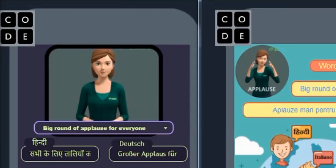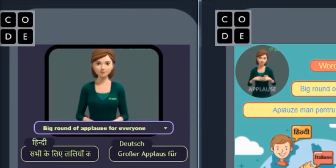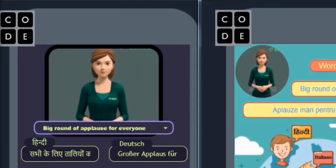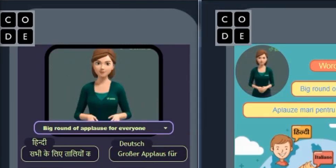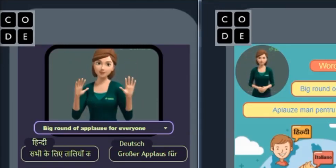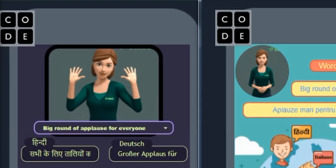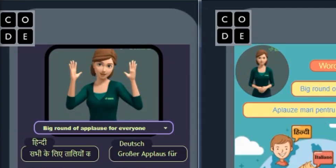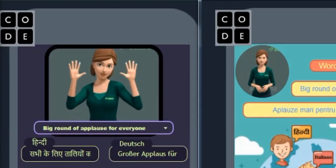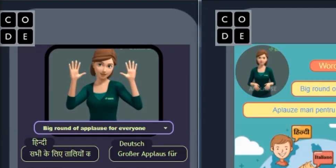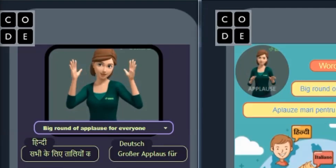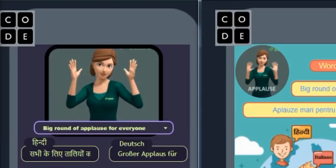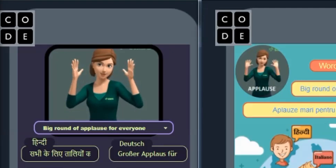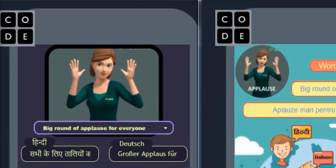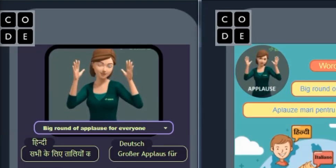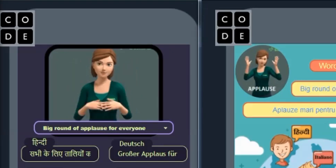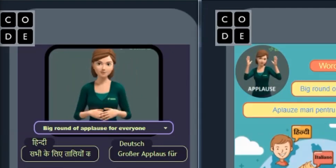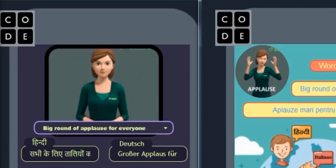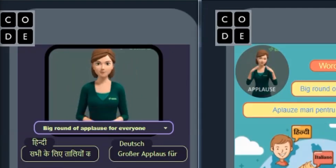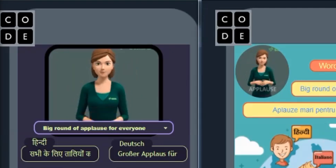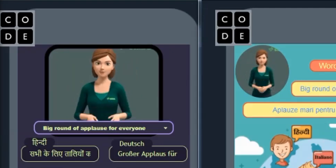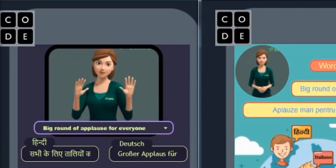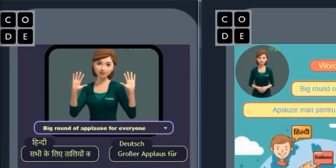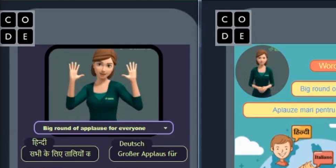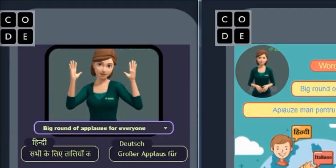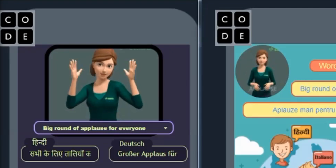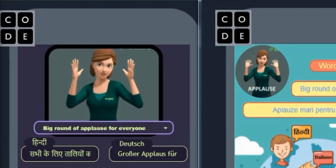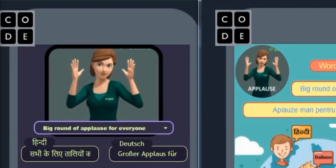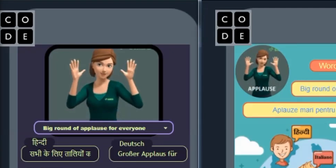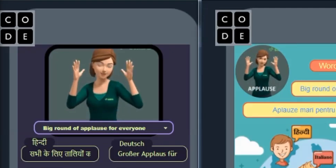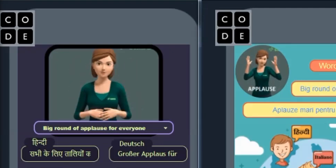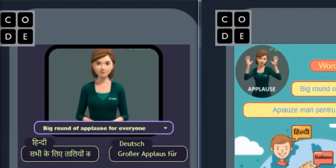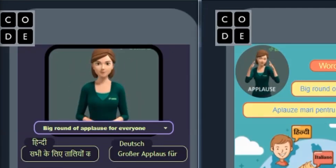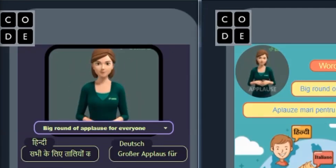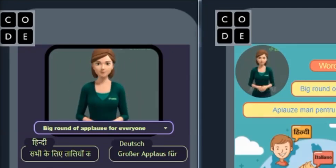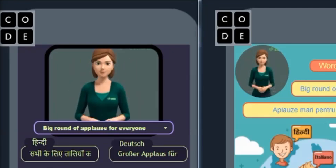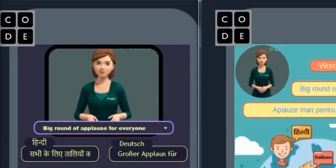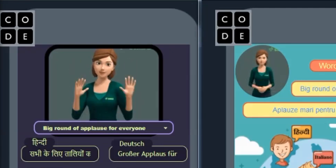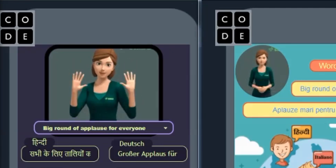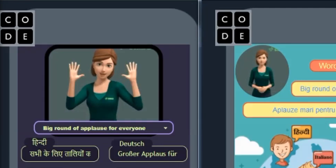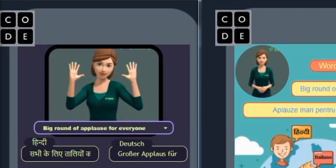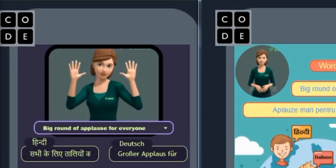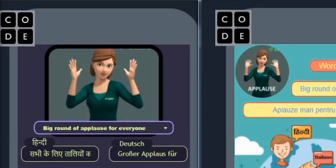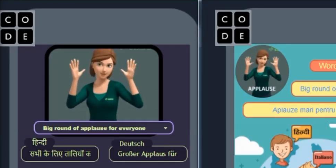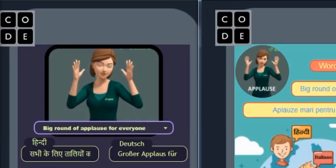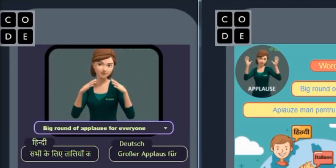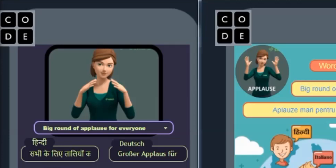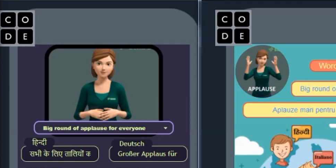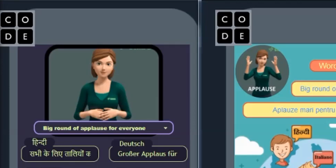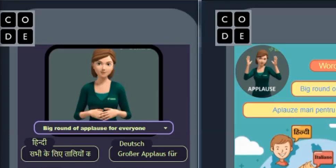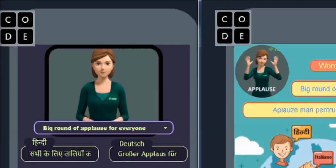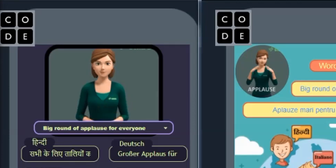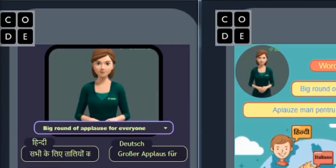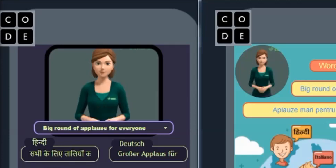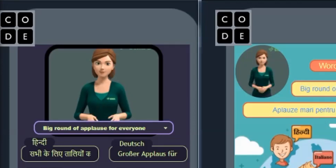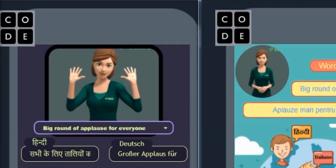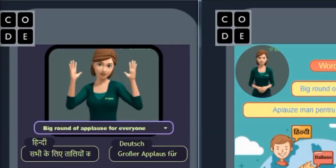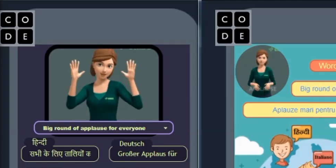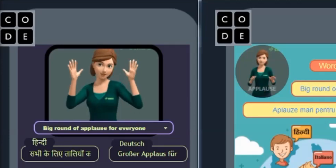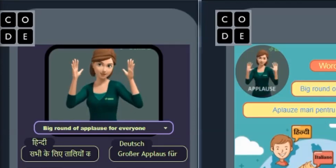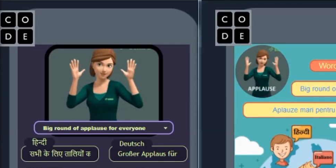the word to the table. Hi admin, you have successfully entered the word in the table. Fine, so this